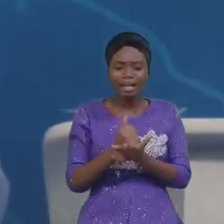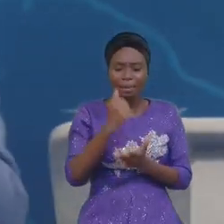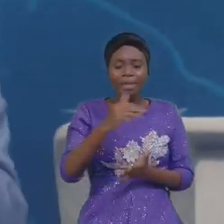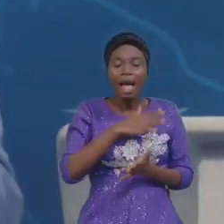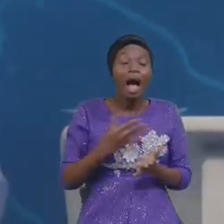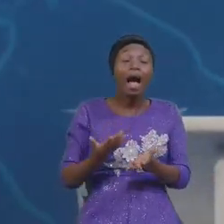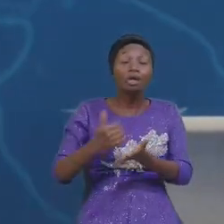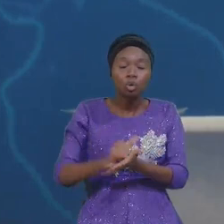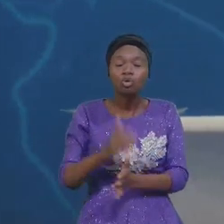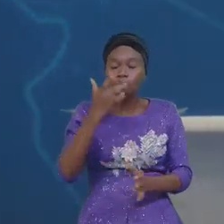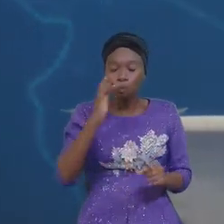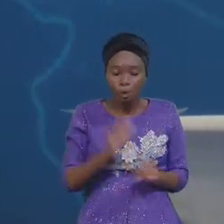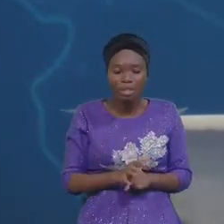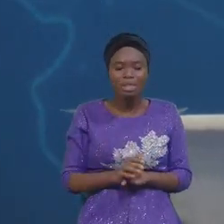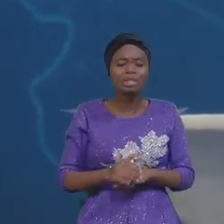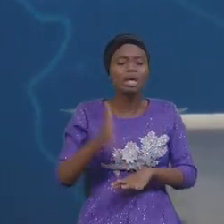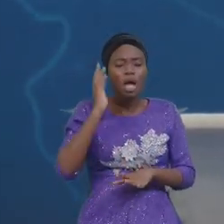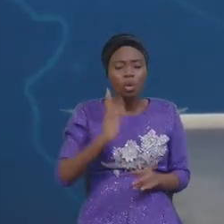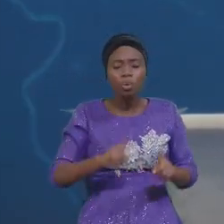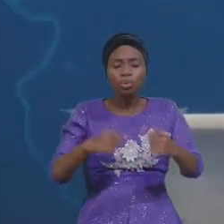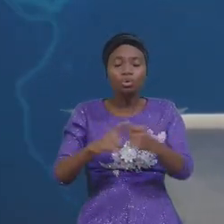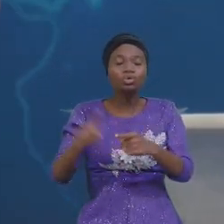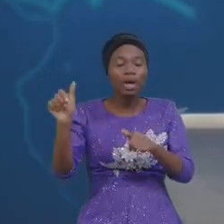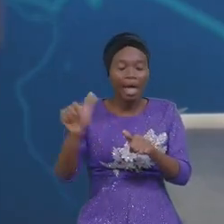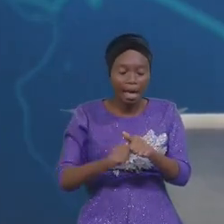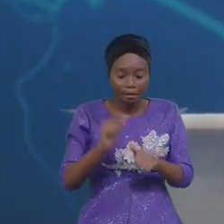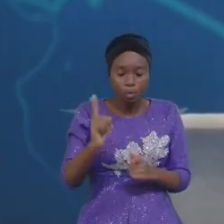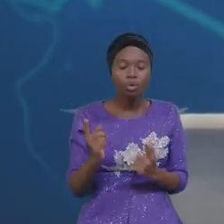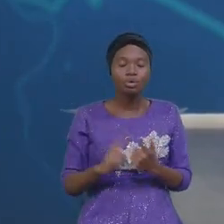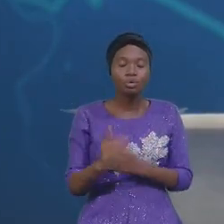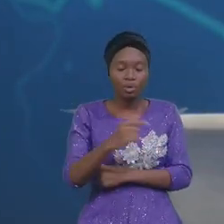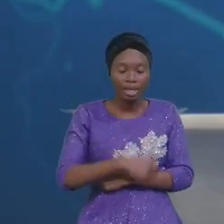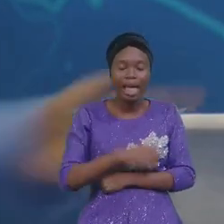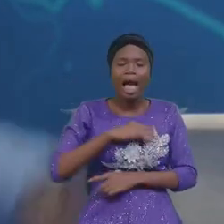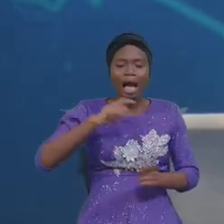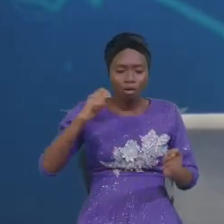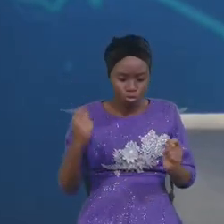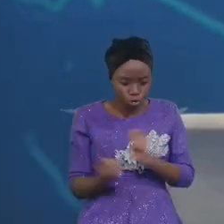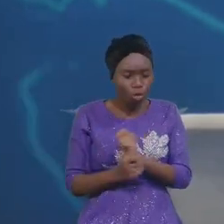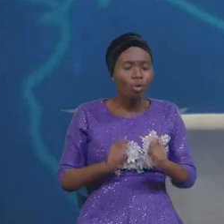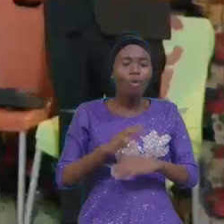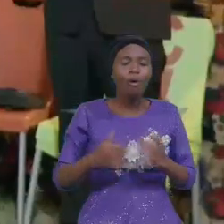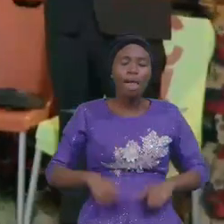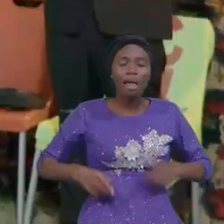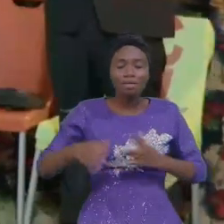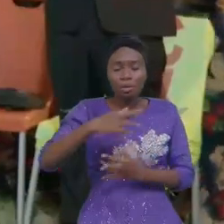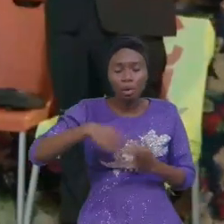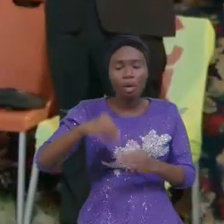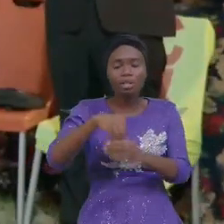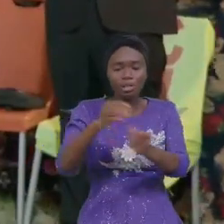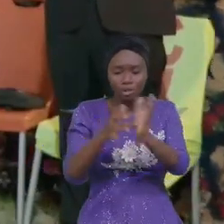those promises will reach everyone today and turn every life around in Jesus'